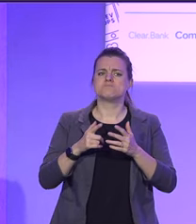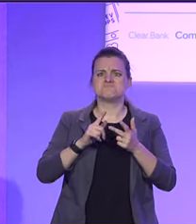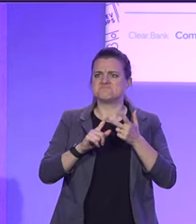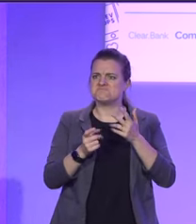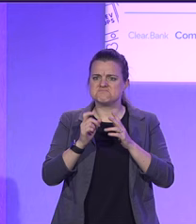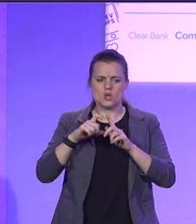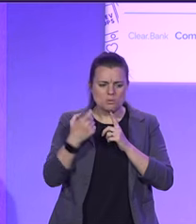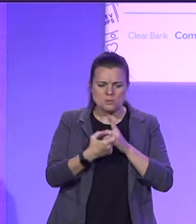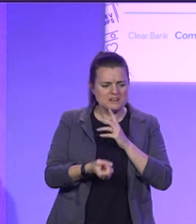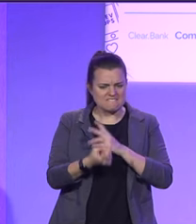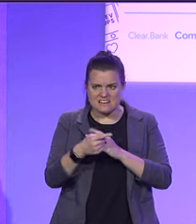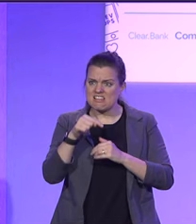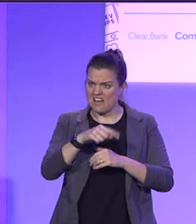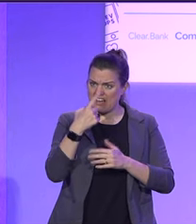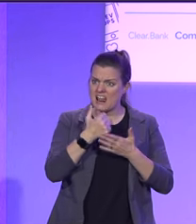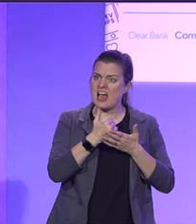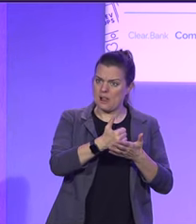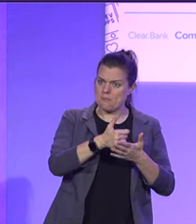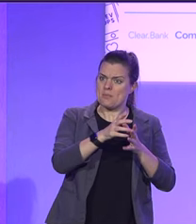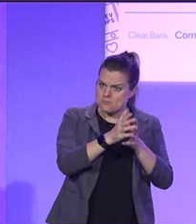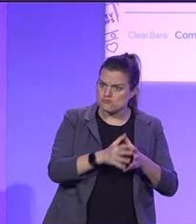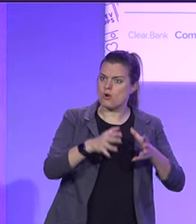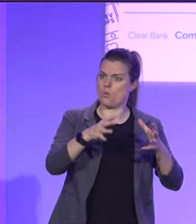community grow. You might enjoy to